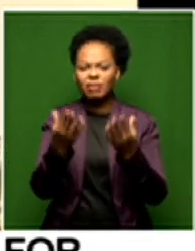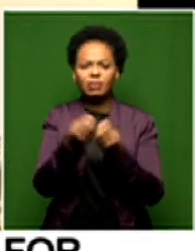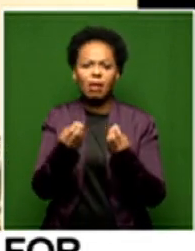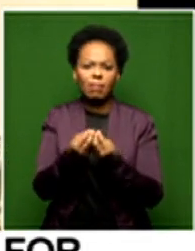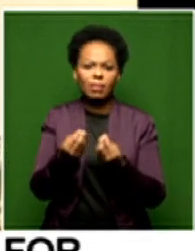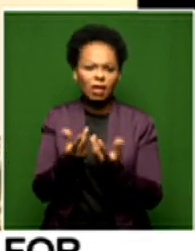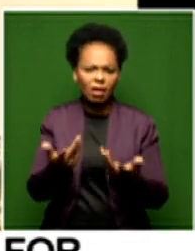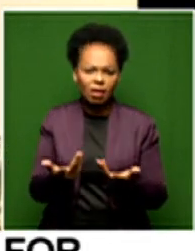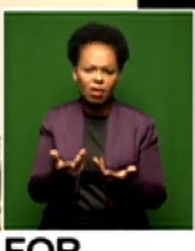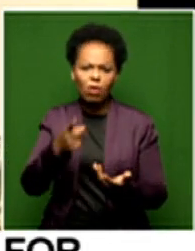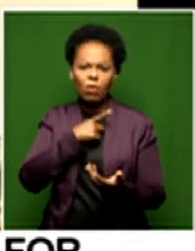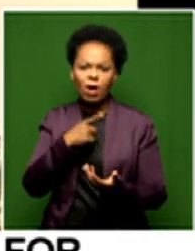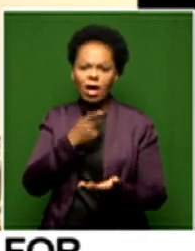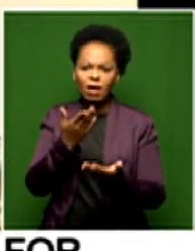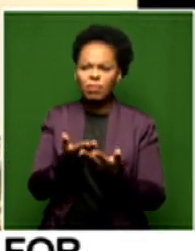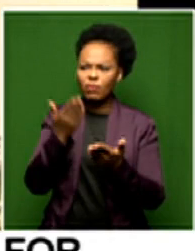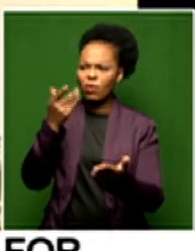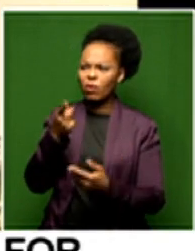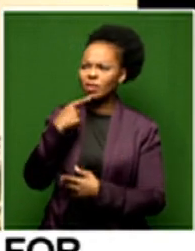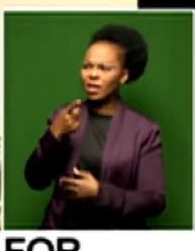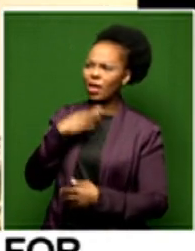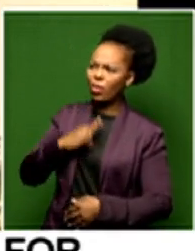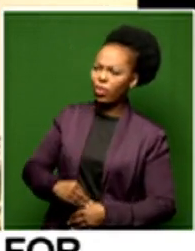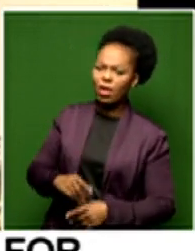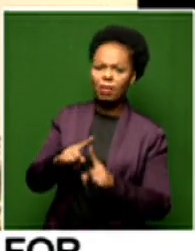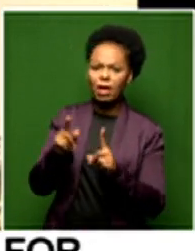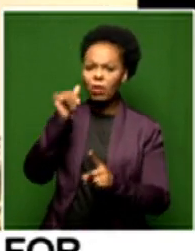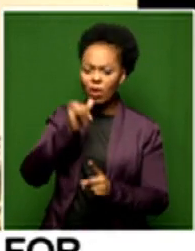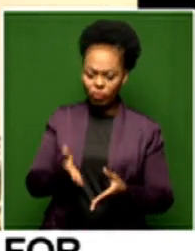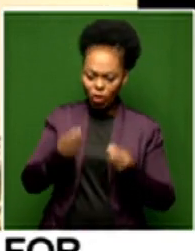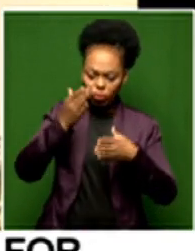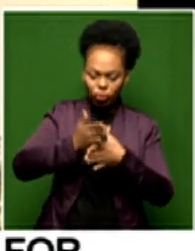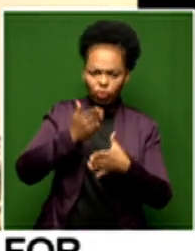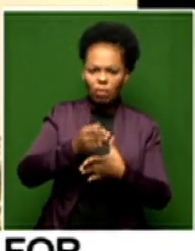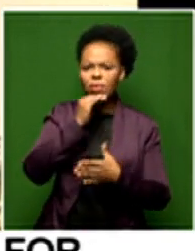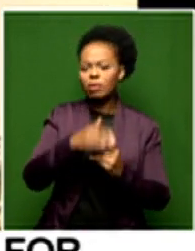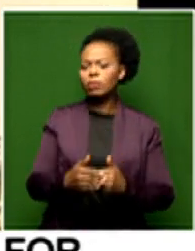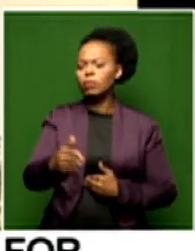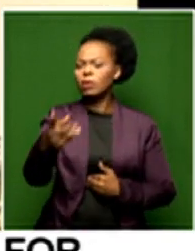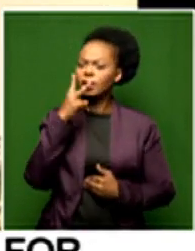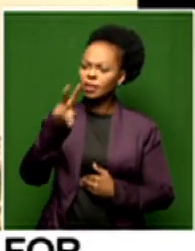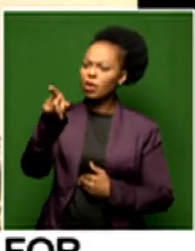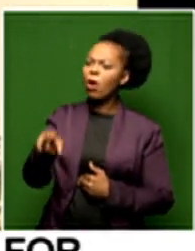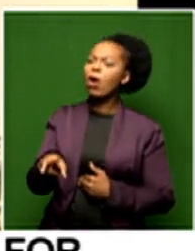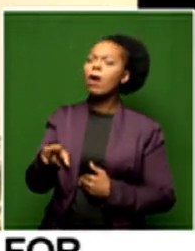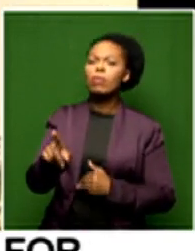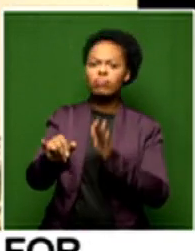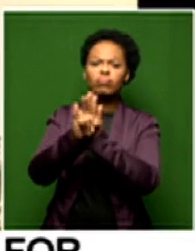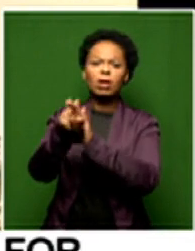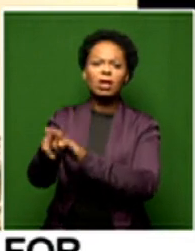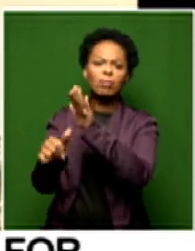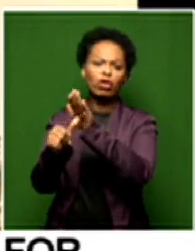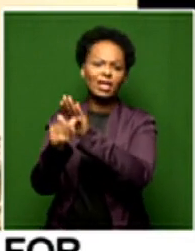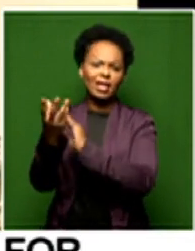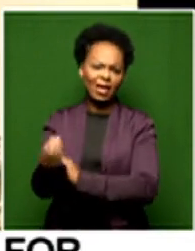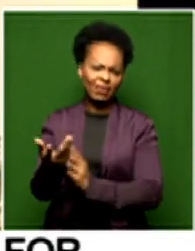being told that you are useful. And when you don't have those things, they weigh very heavily on you. So we